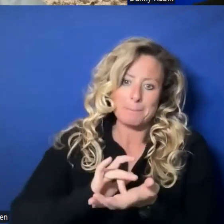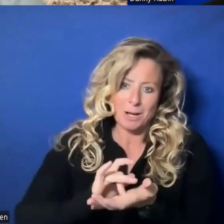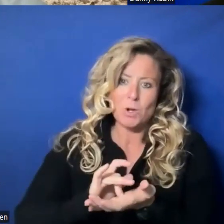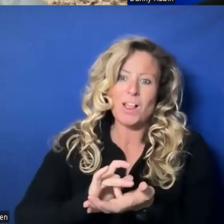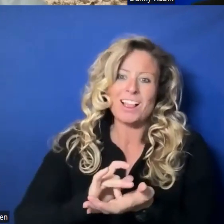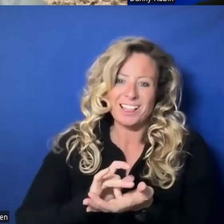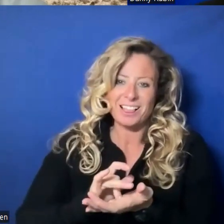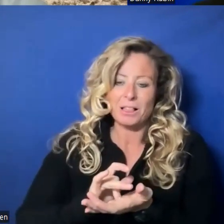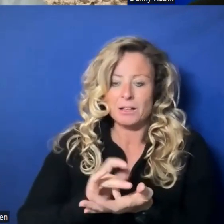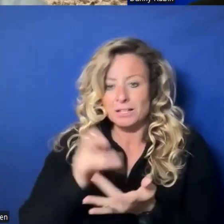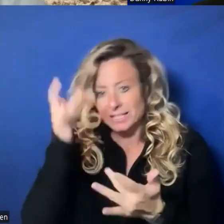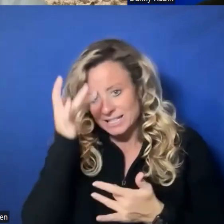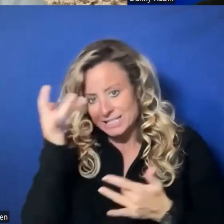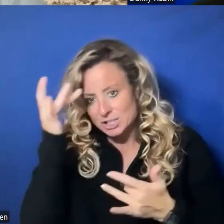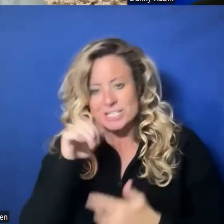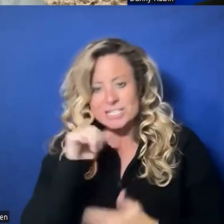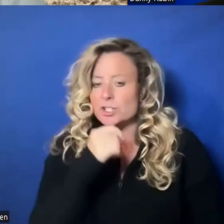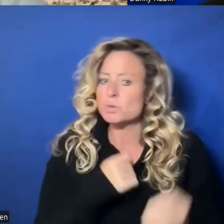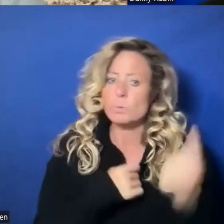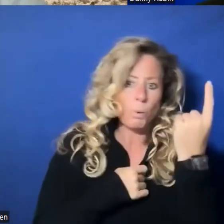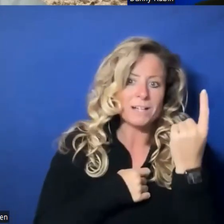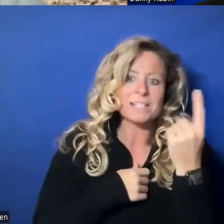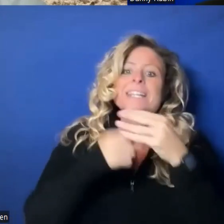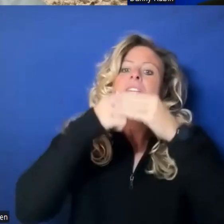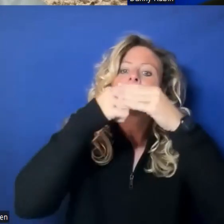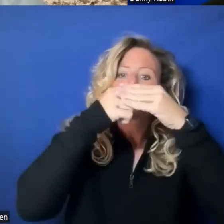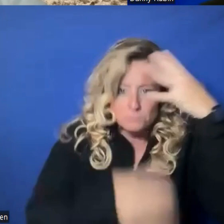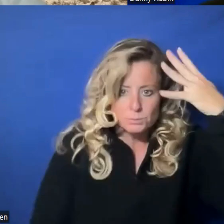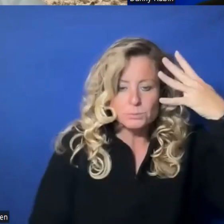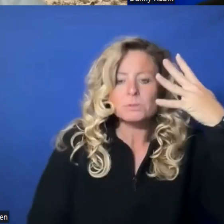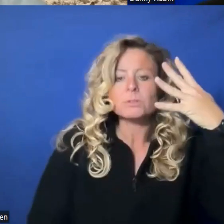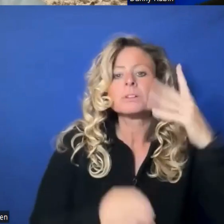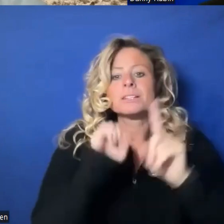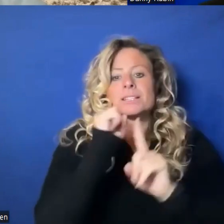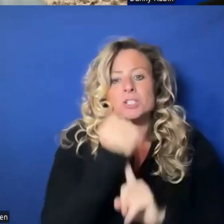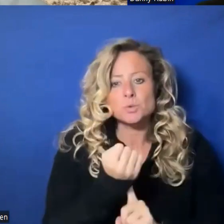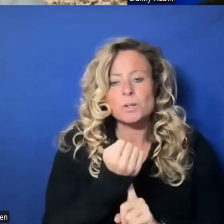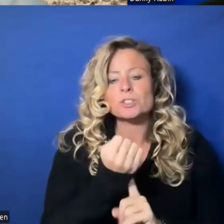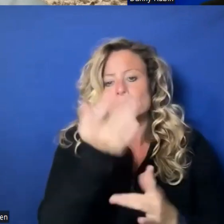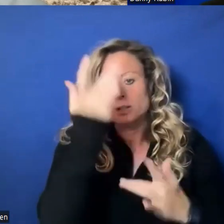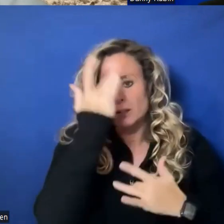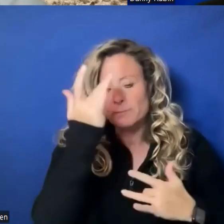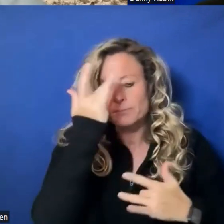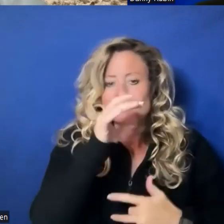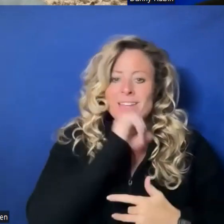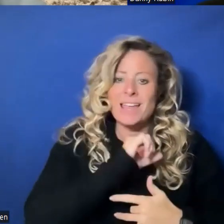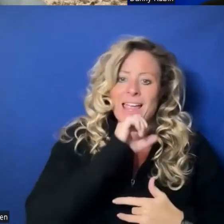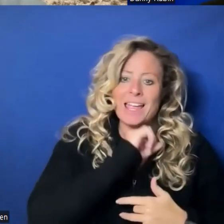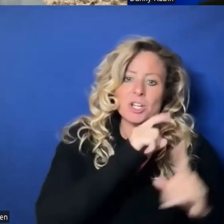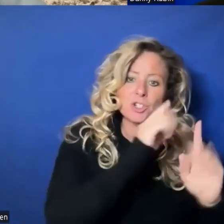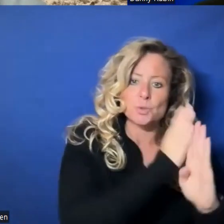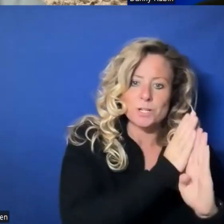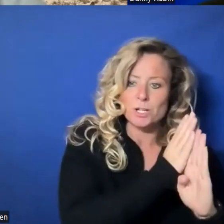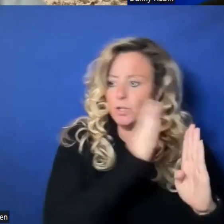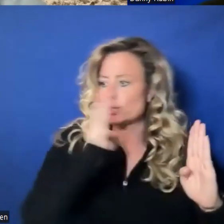condition. It's not one condition, it's many conditions. Like they have to be in the age of X to Y, they need to